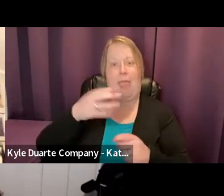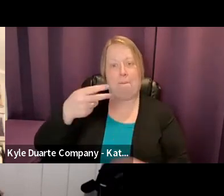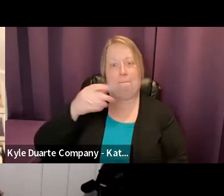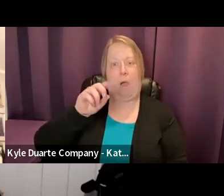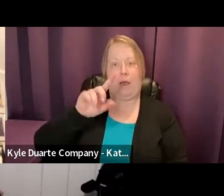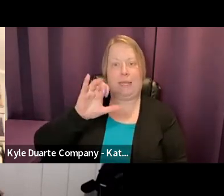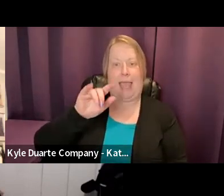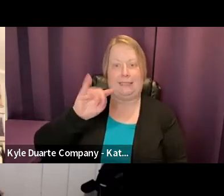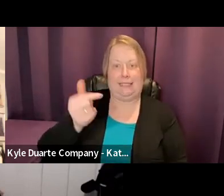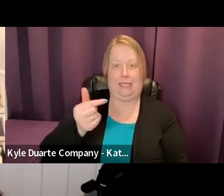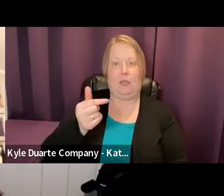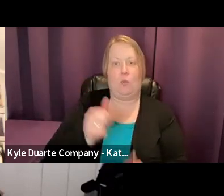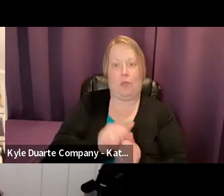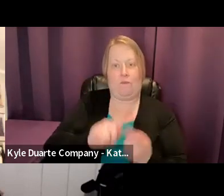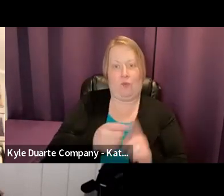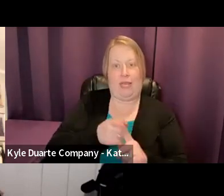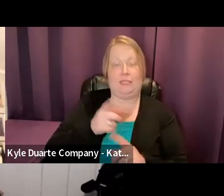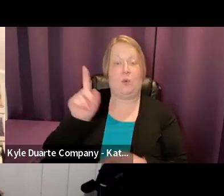which is a great business name.